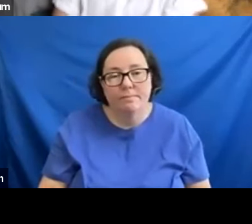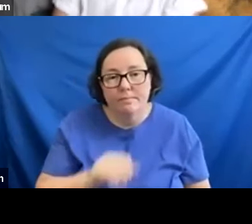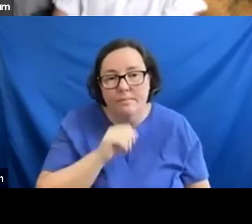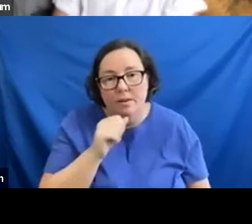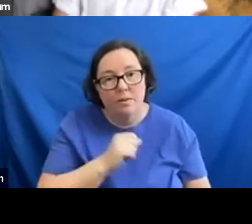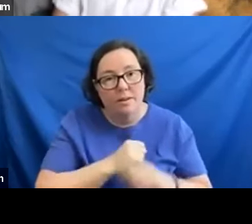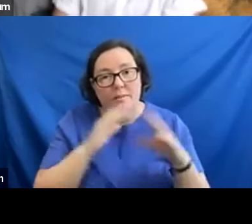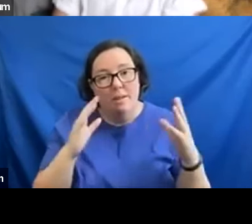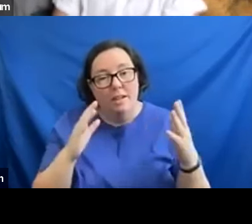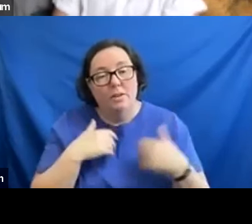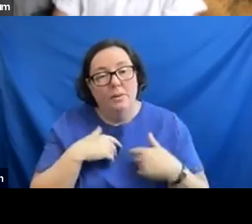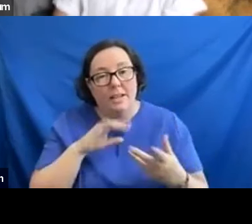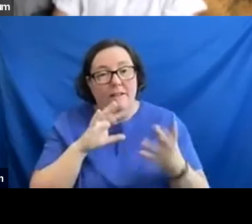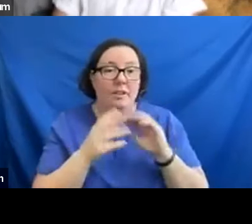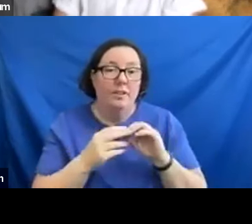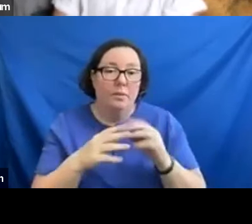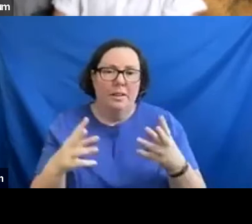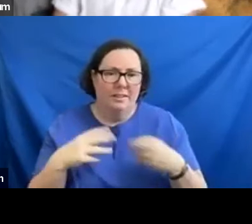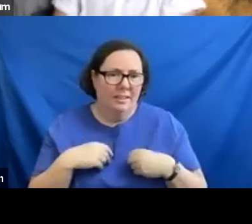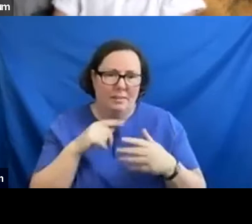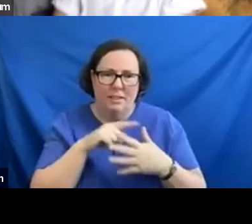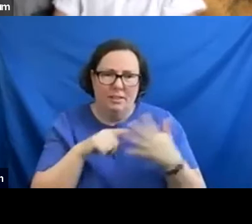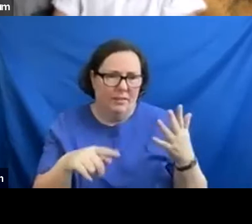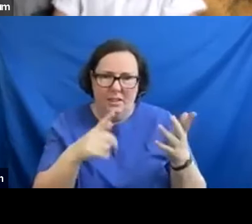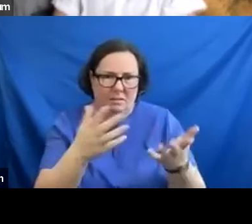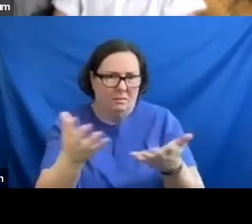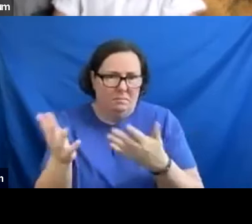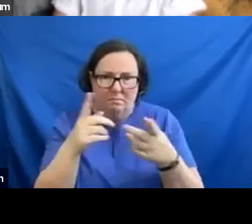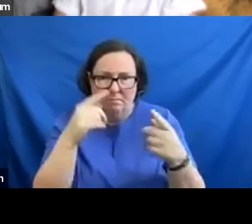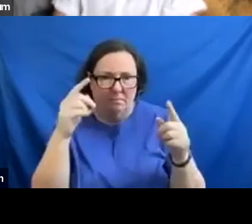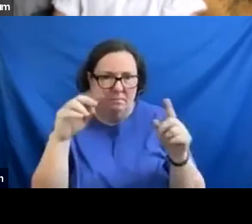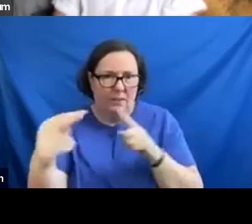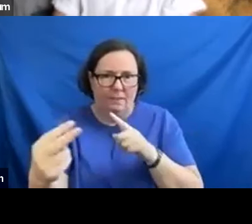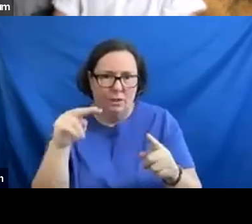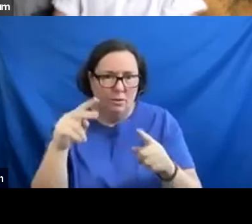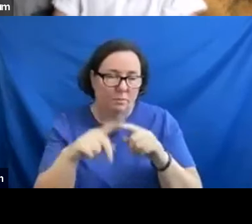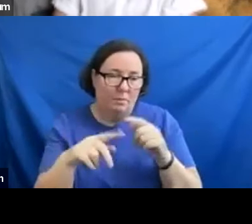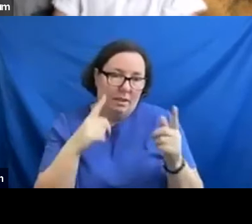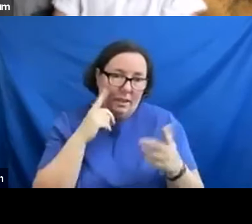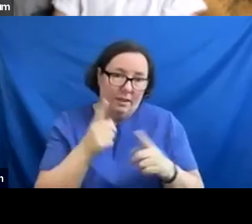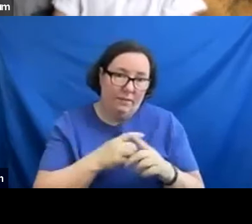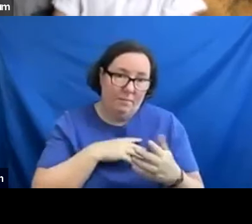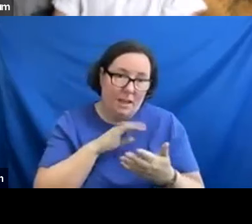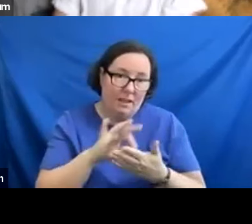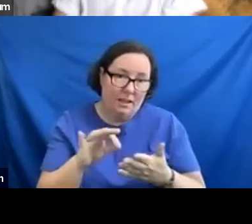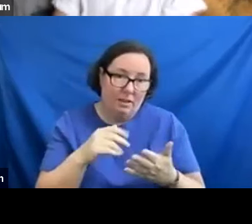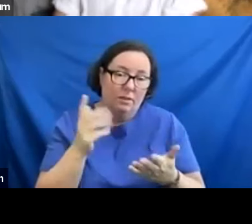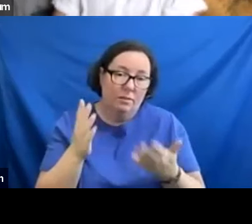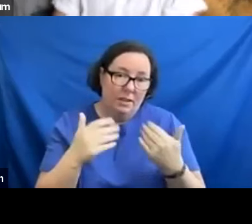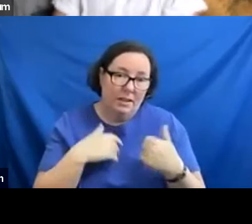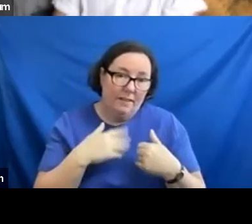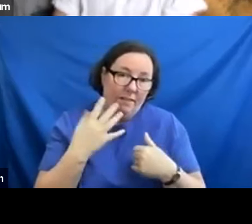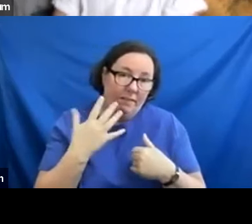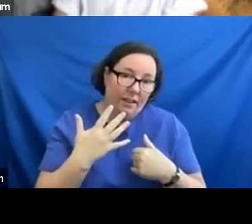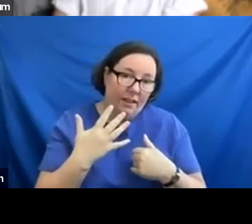envision that there's total acceptance of all of this, but I do think by my counting, we might have 5